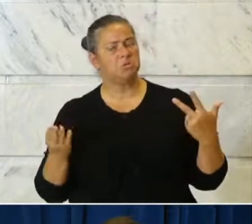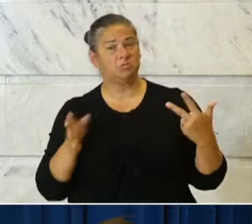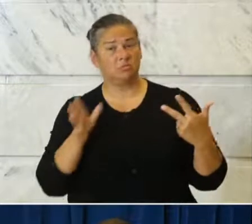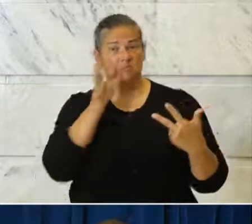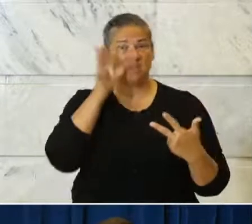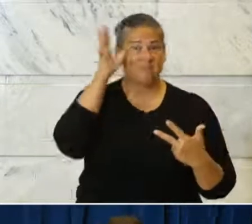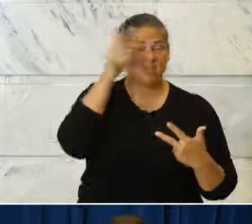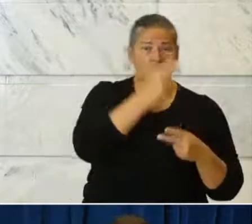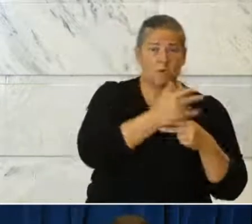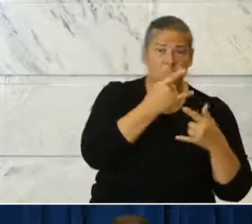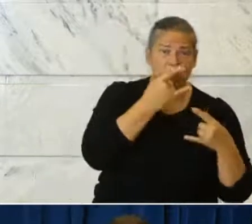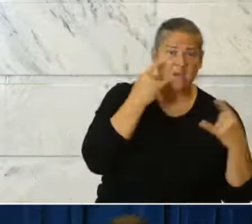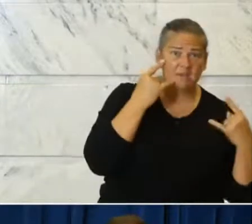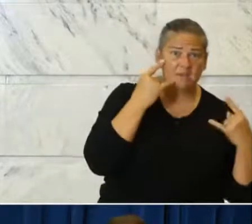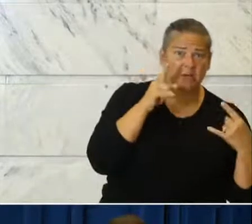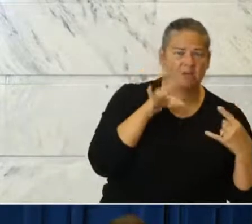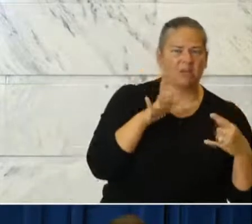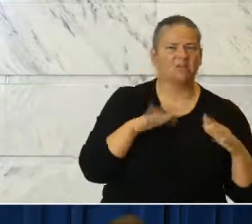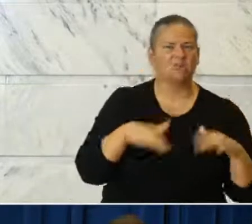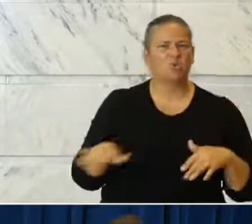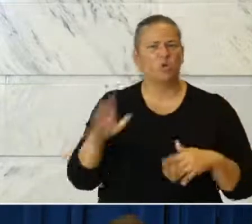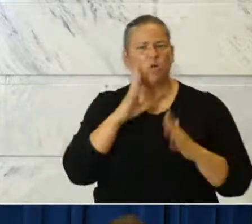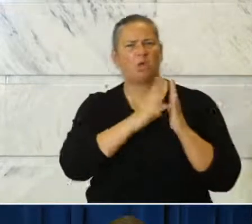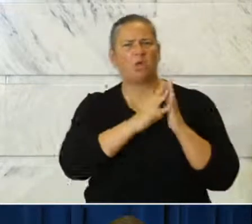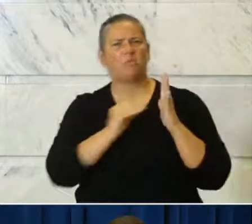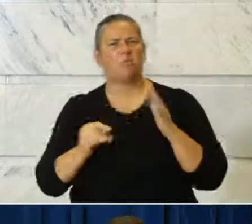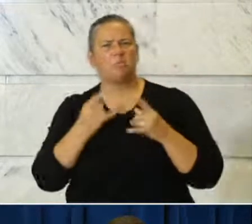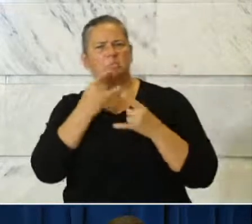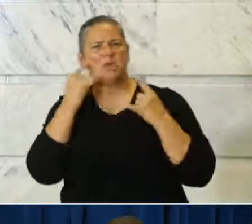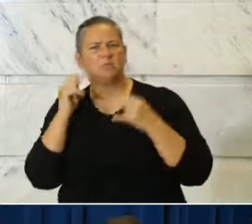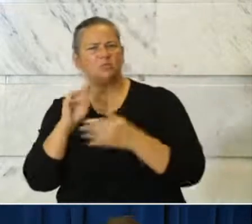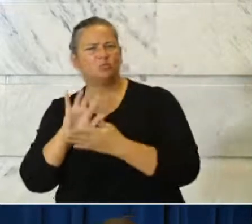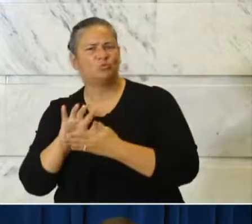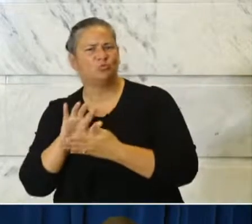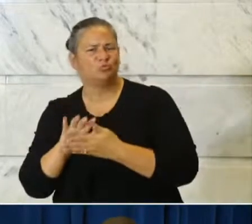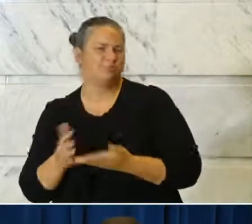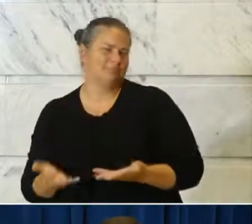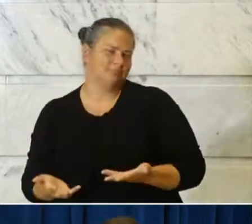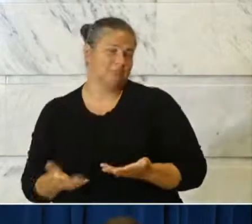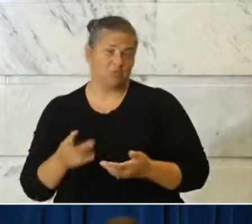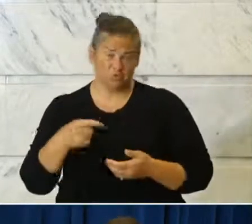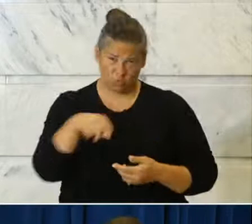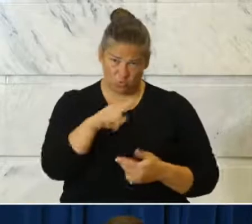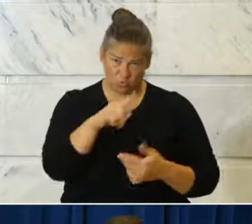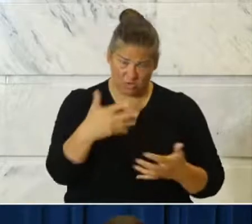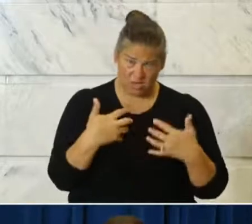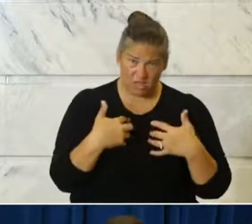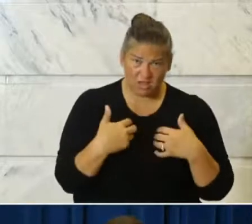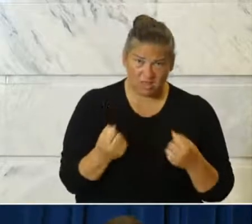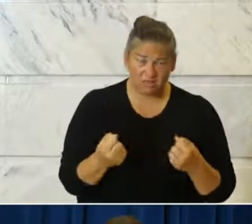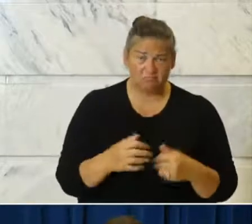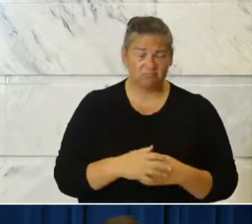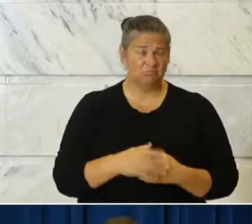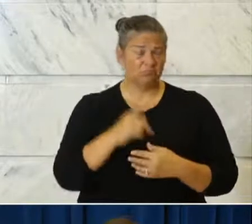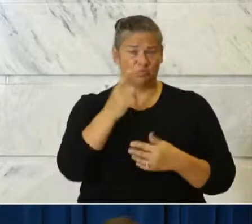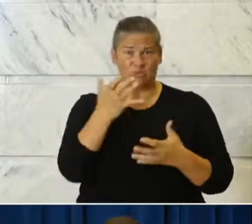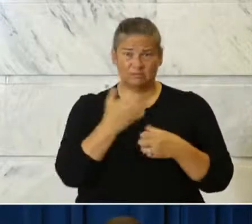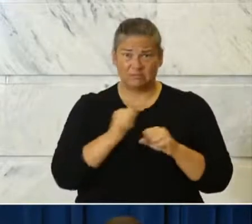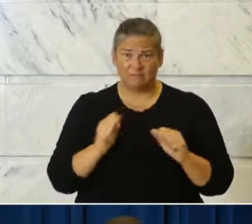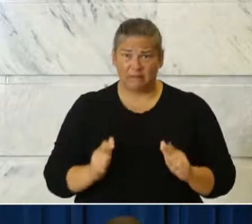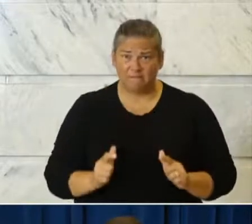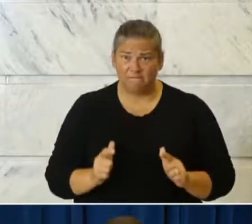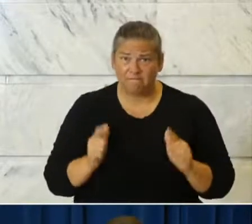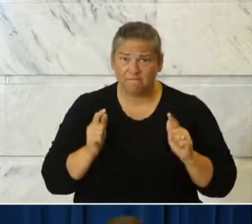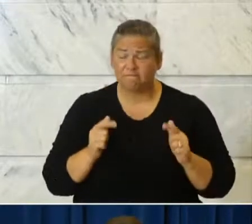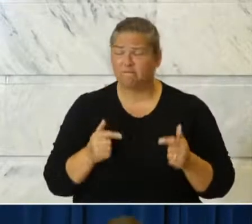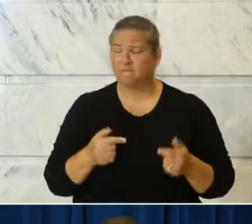in public, their kids are going to wear a mask in school. If we want to be healthy and to save lives, if we want